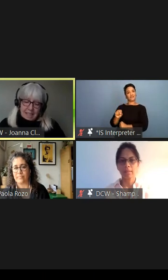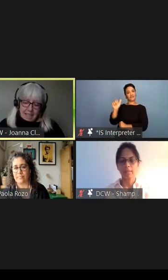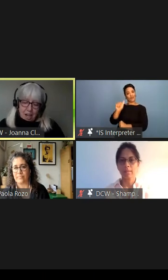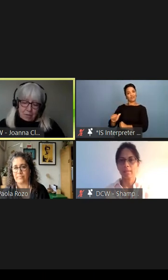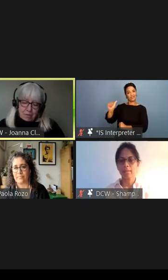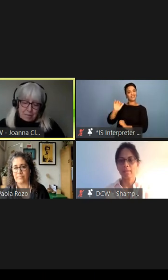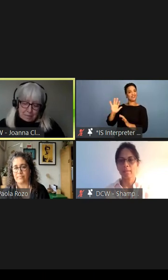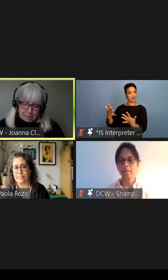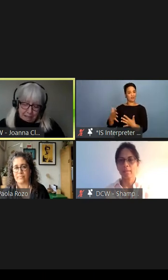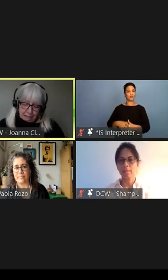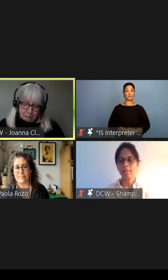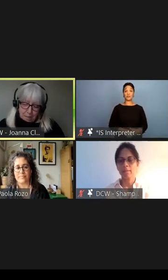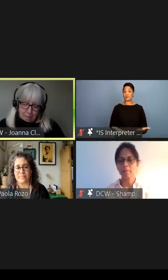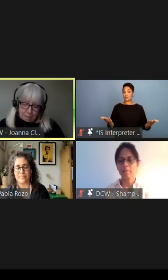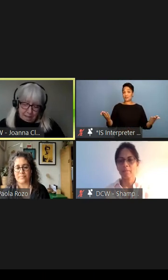So